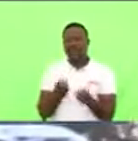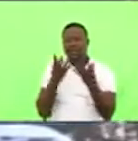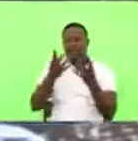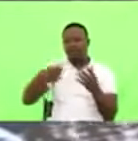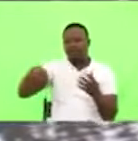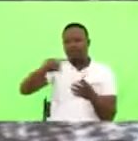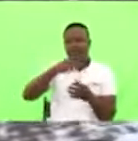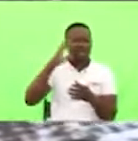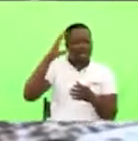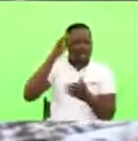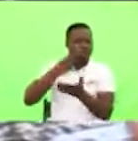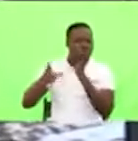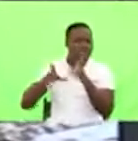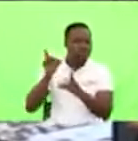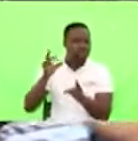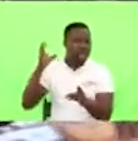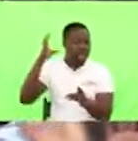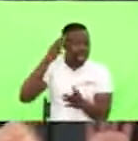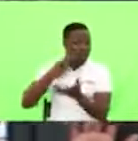the Holy Spirit before?